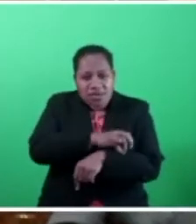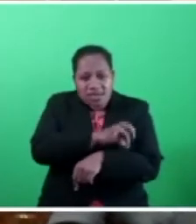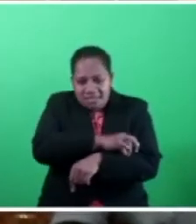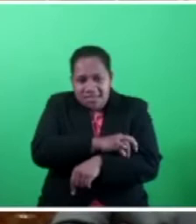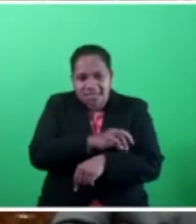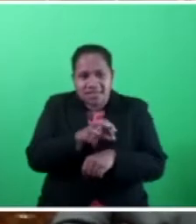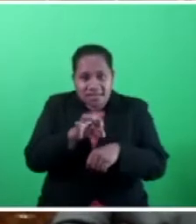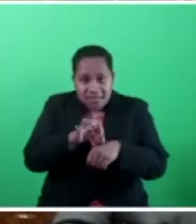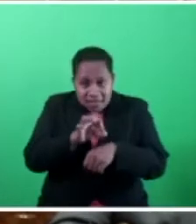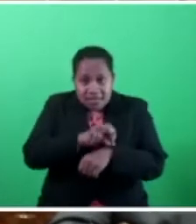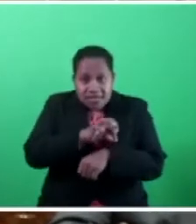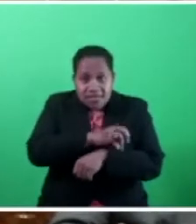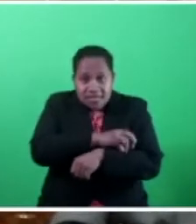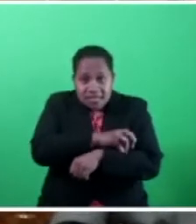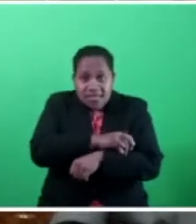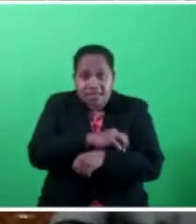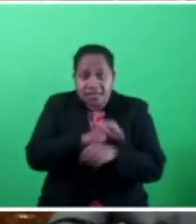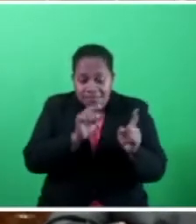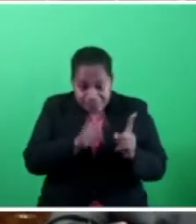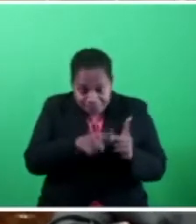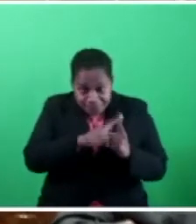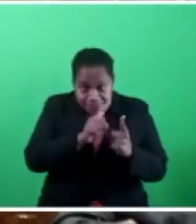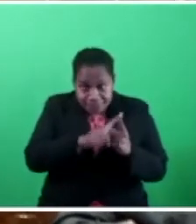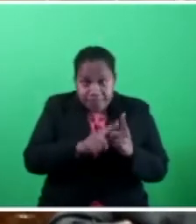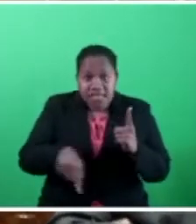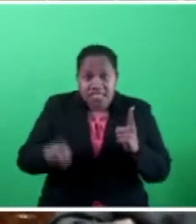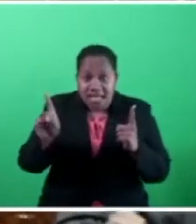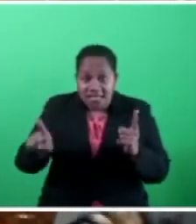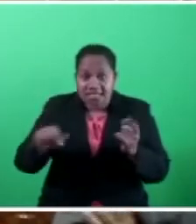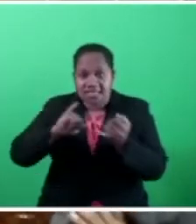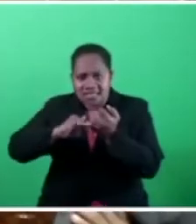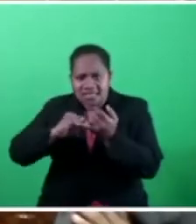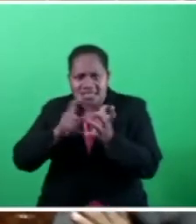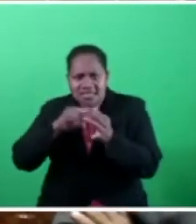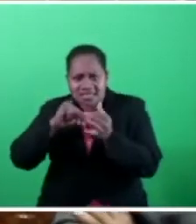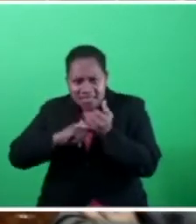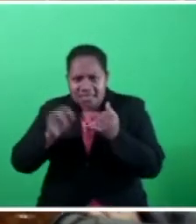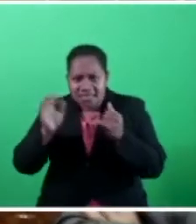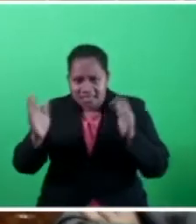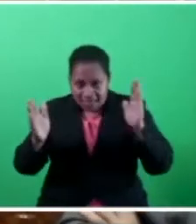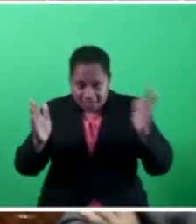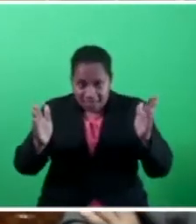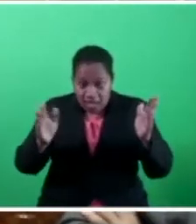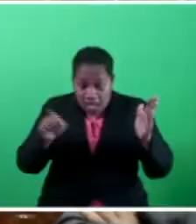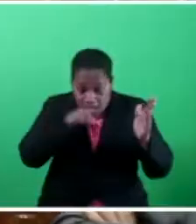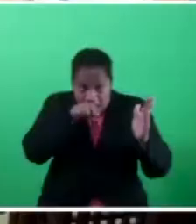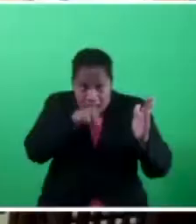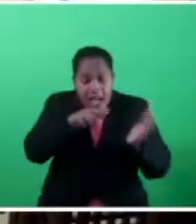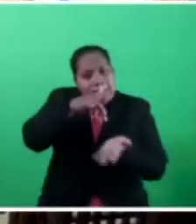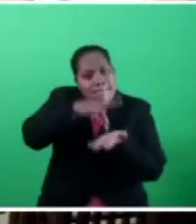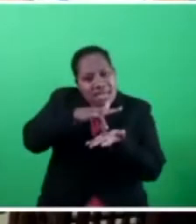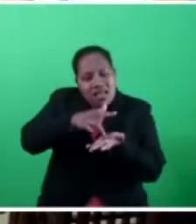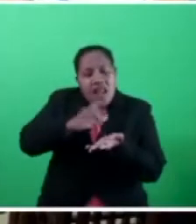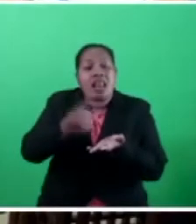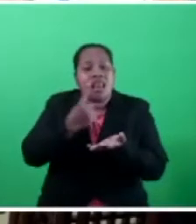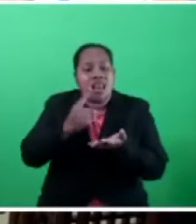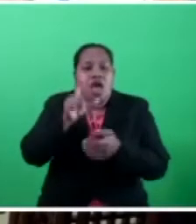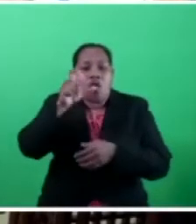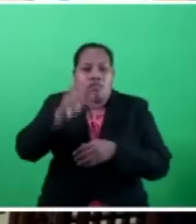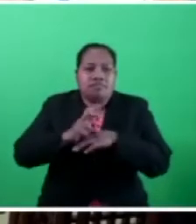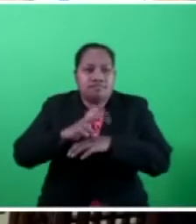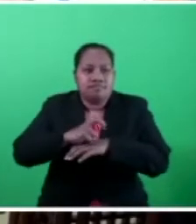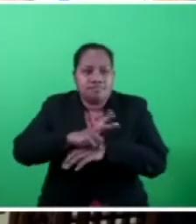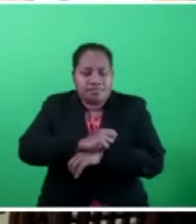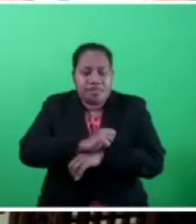simple, preventative actions, listen to the doctor, and good hygienes, like frequently washing your hands,